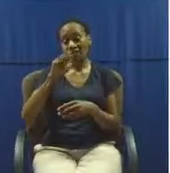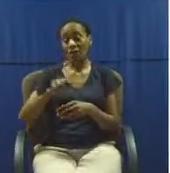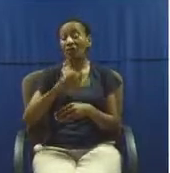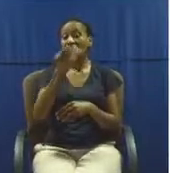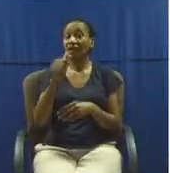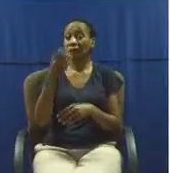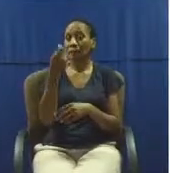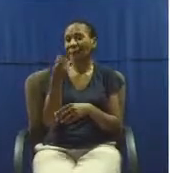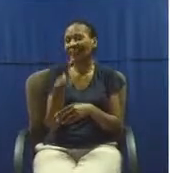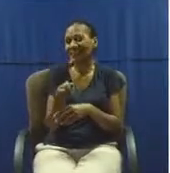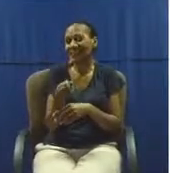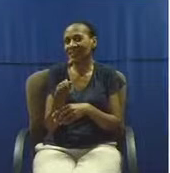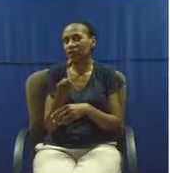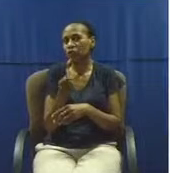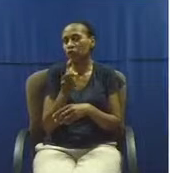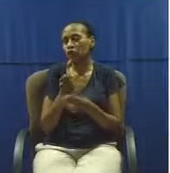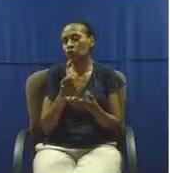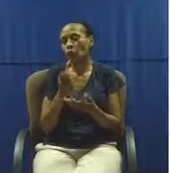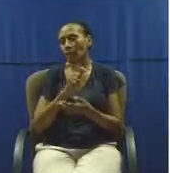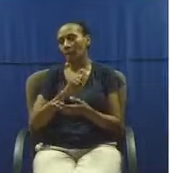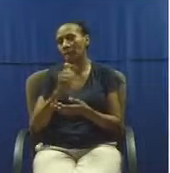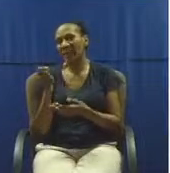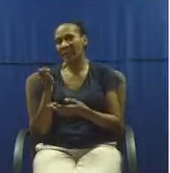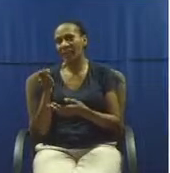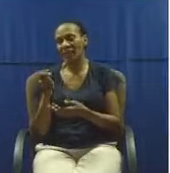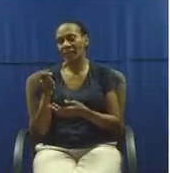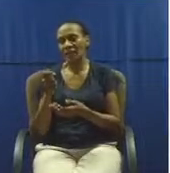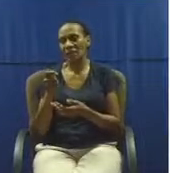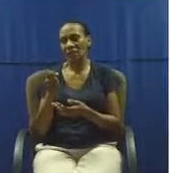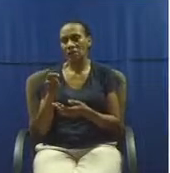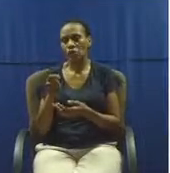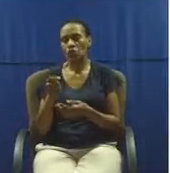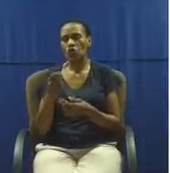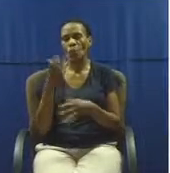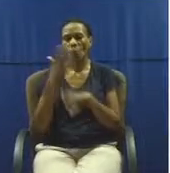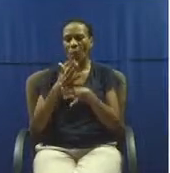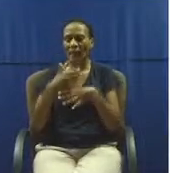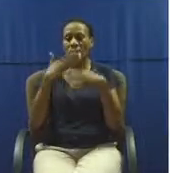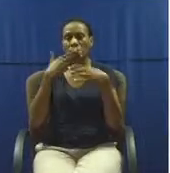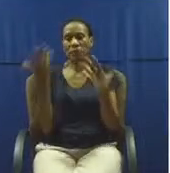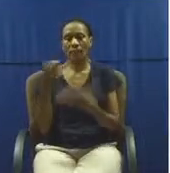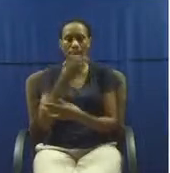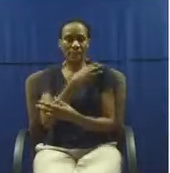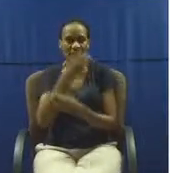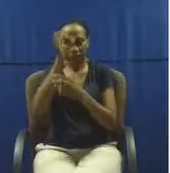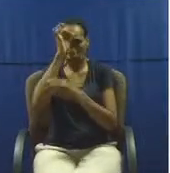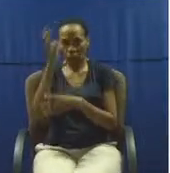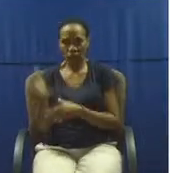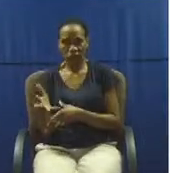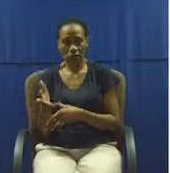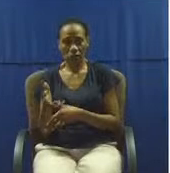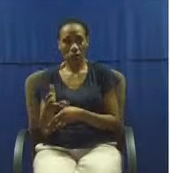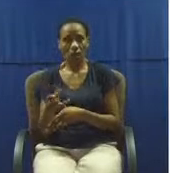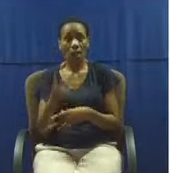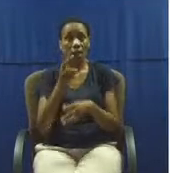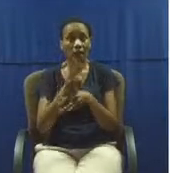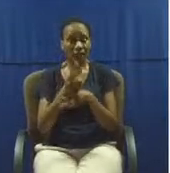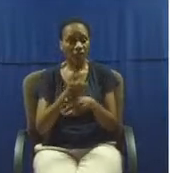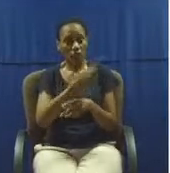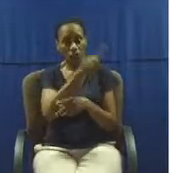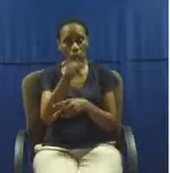presidential power to get rid of your useless police minister? Now, before you say opinion, it's not opinion. Zondo